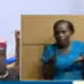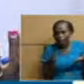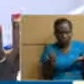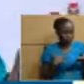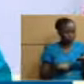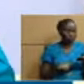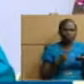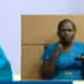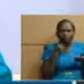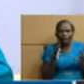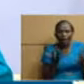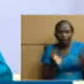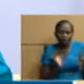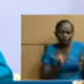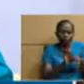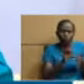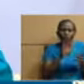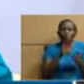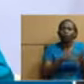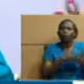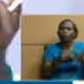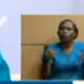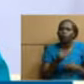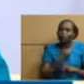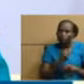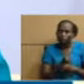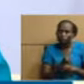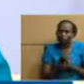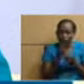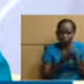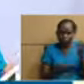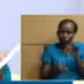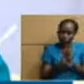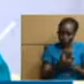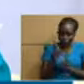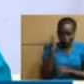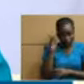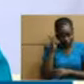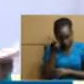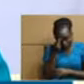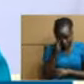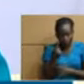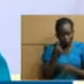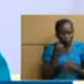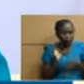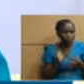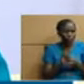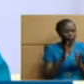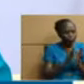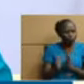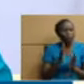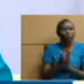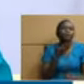can look at our frameworks that are there, both policies and laws. We accrue to them and then we plan better.